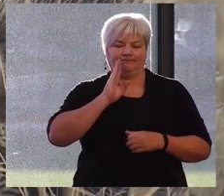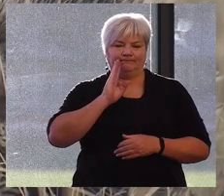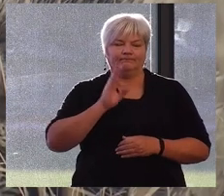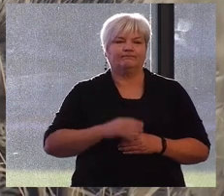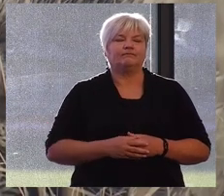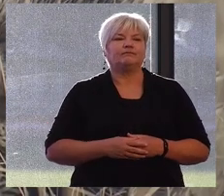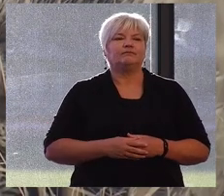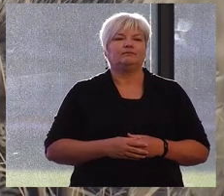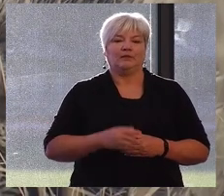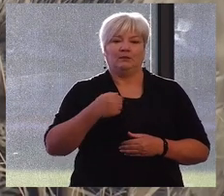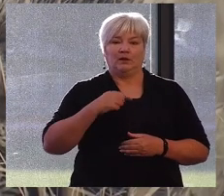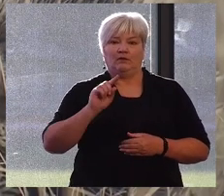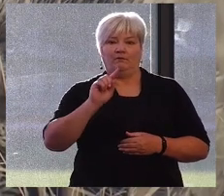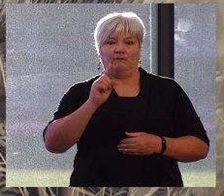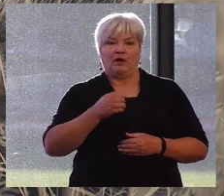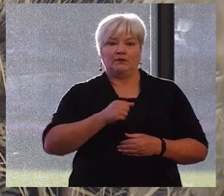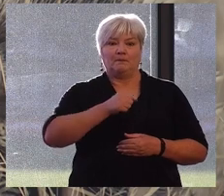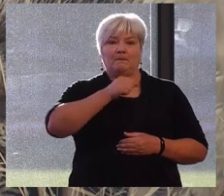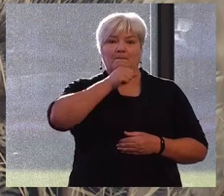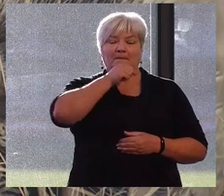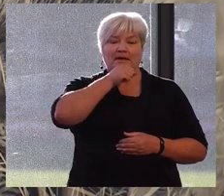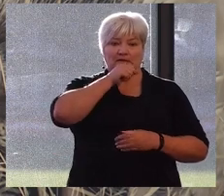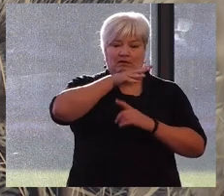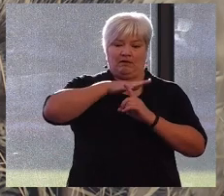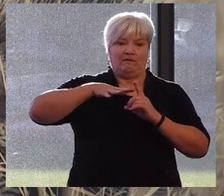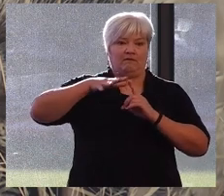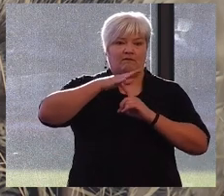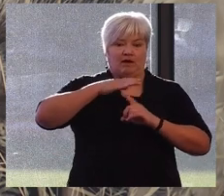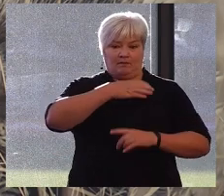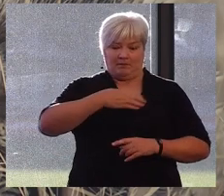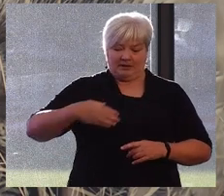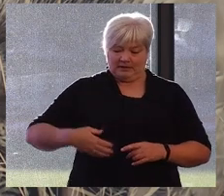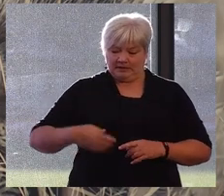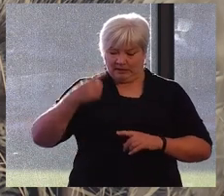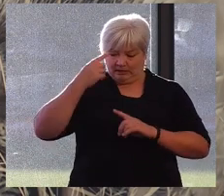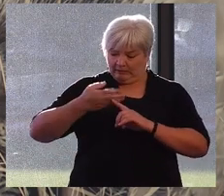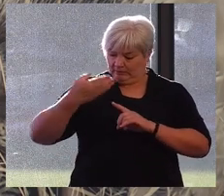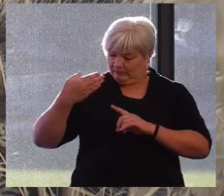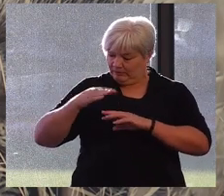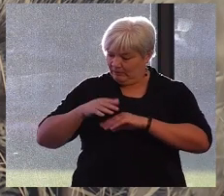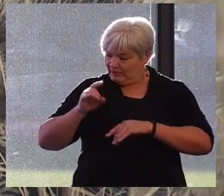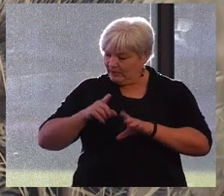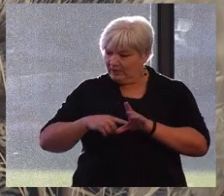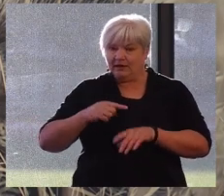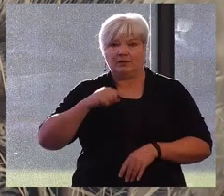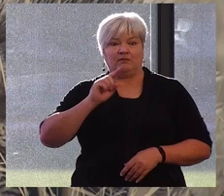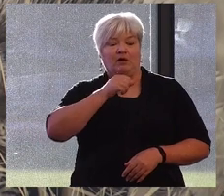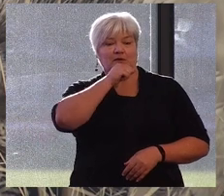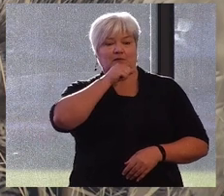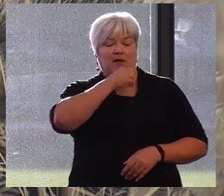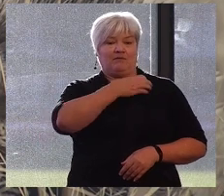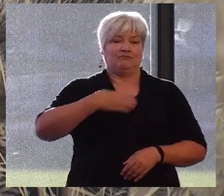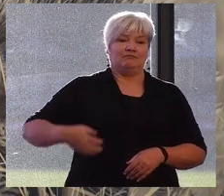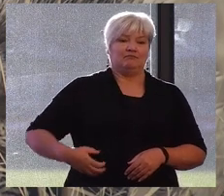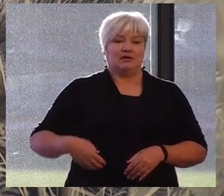as the first male Environment Minister in about a decade. You don't hear that too often, do you? You hear